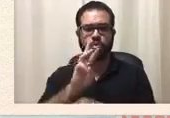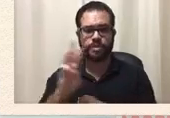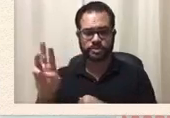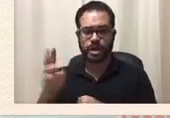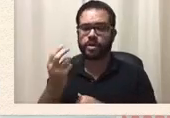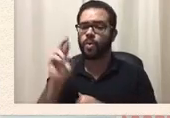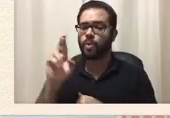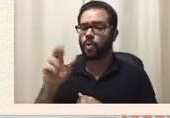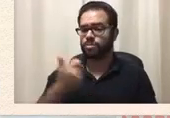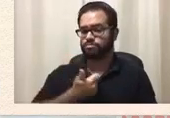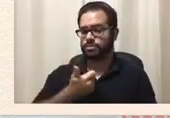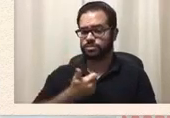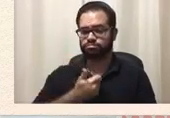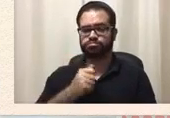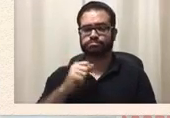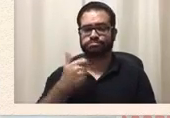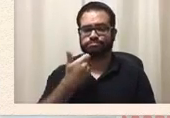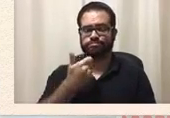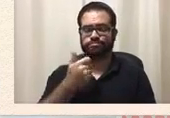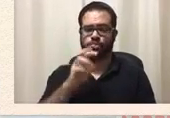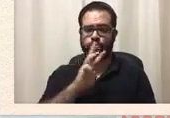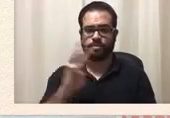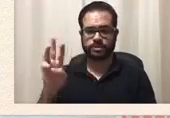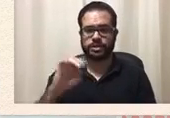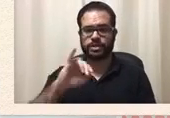website at jrharding.com.